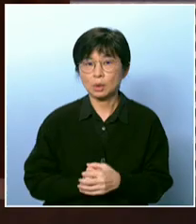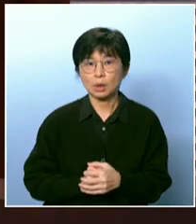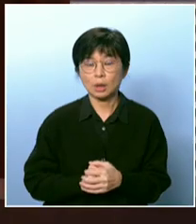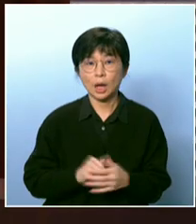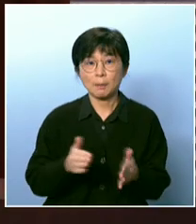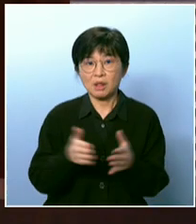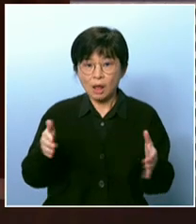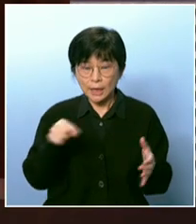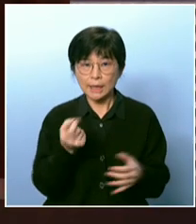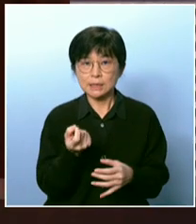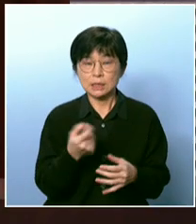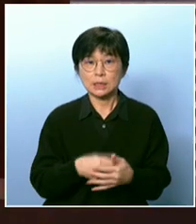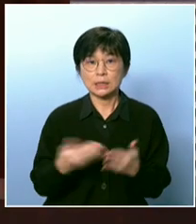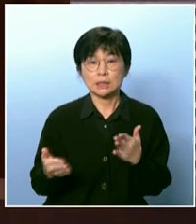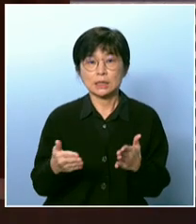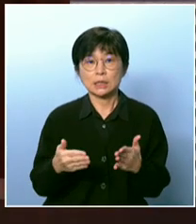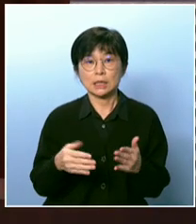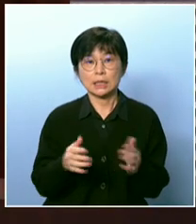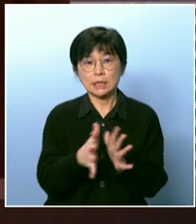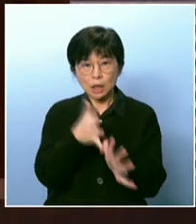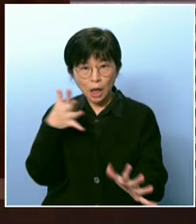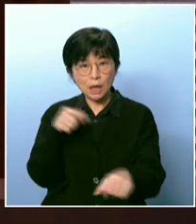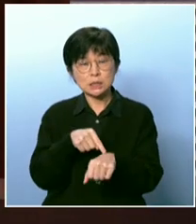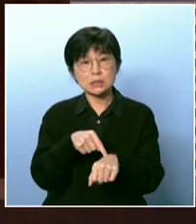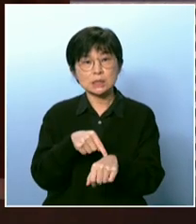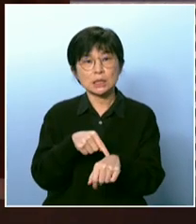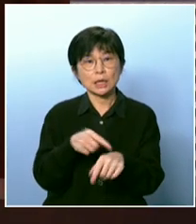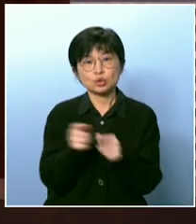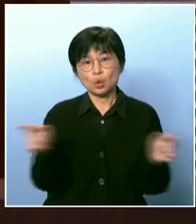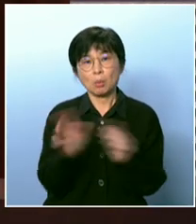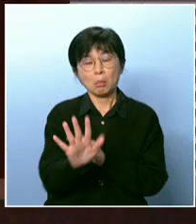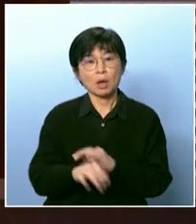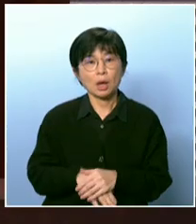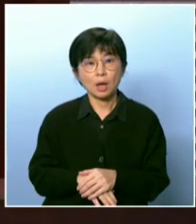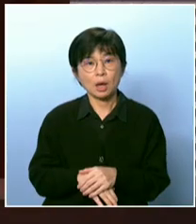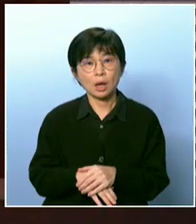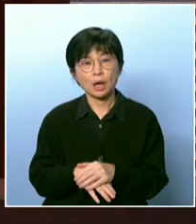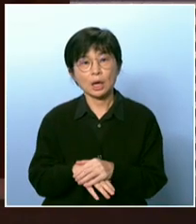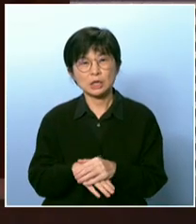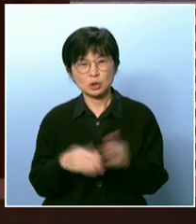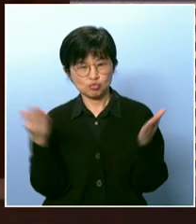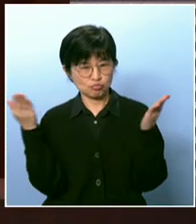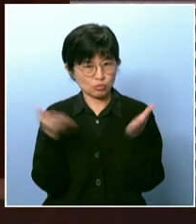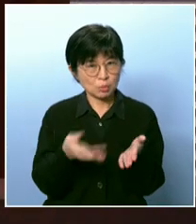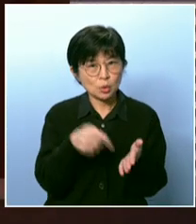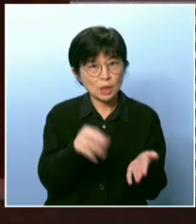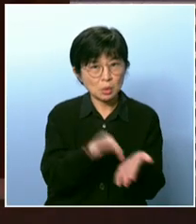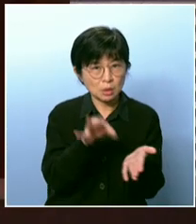60, but we can probably account for more than 60 elderly persons. And